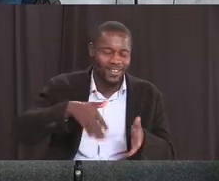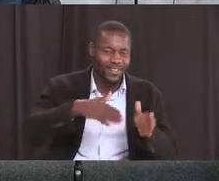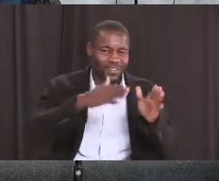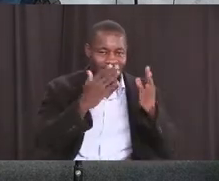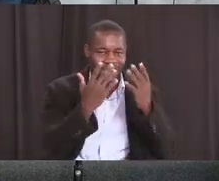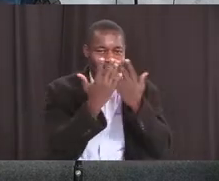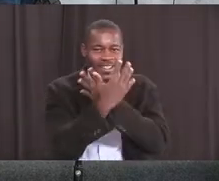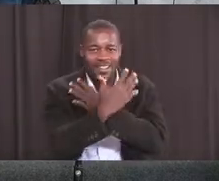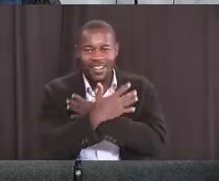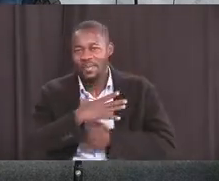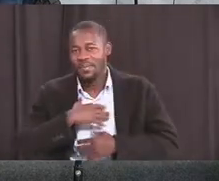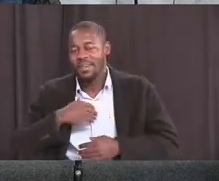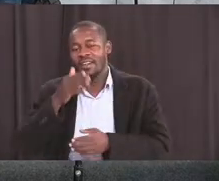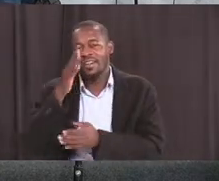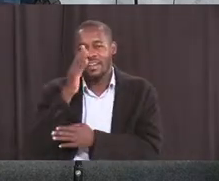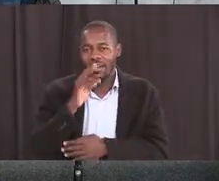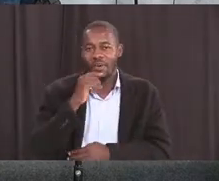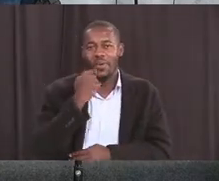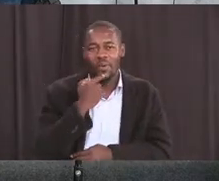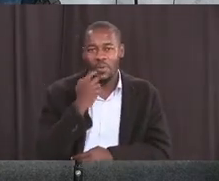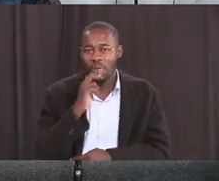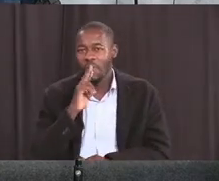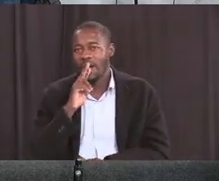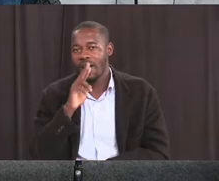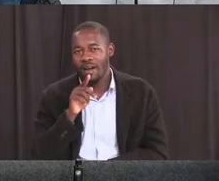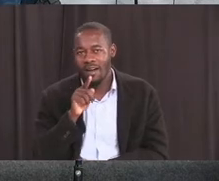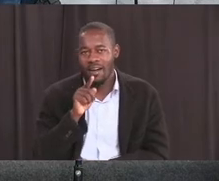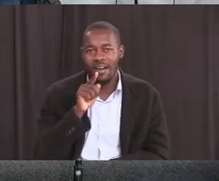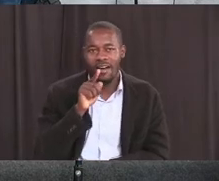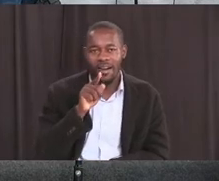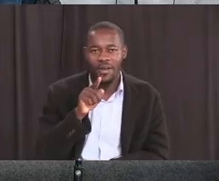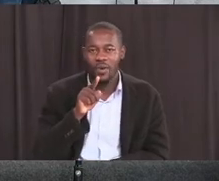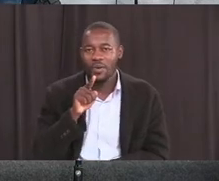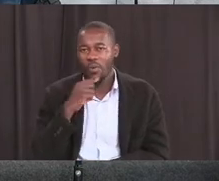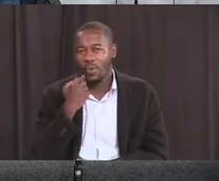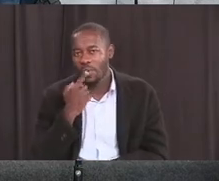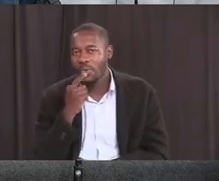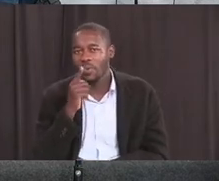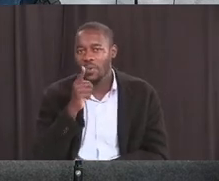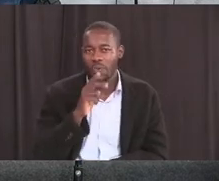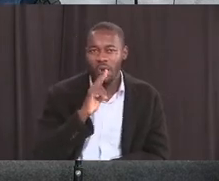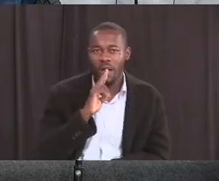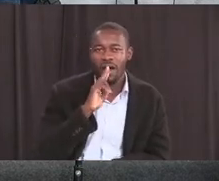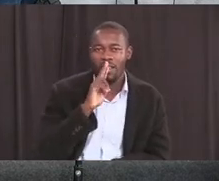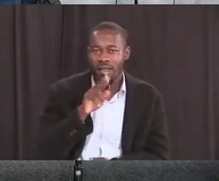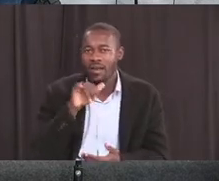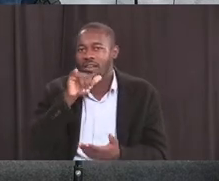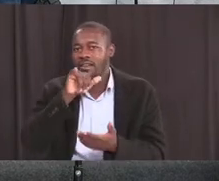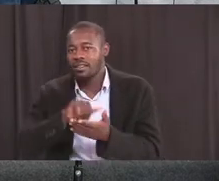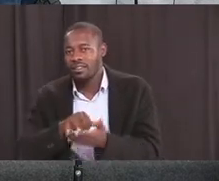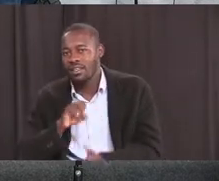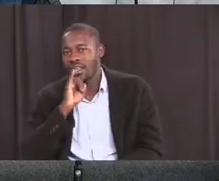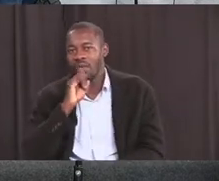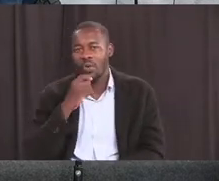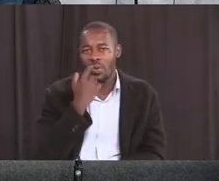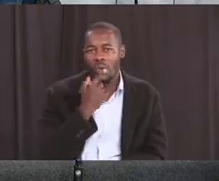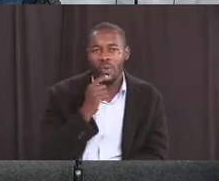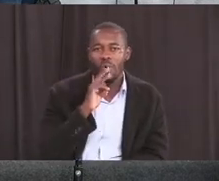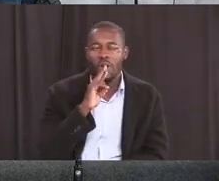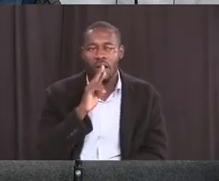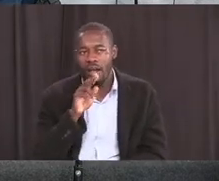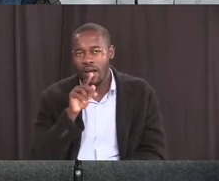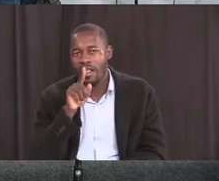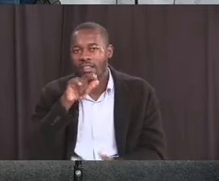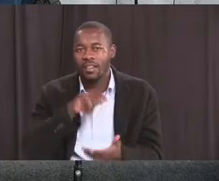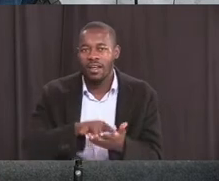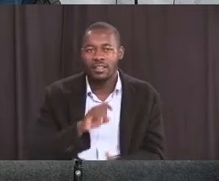God, that is who you are. That is who you are. That is who you are.